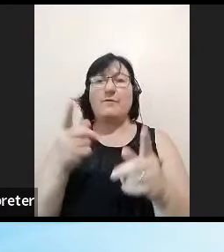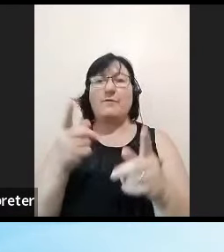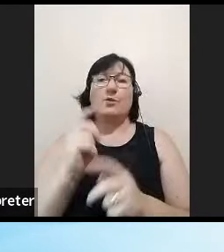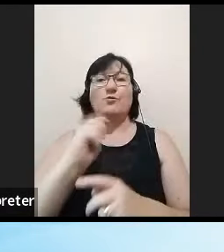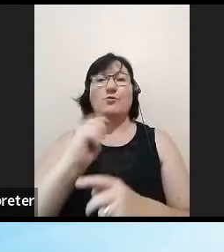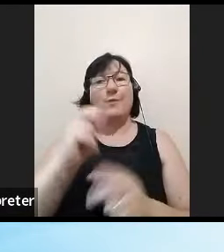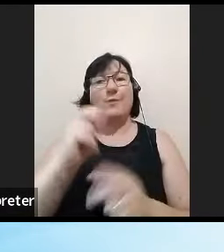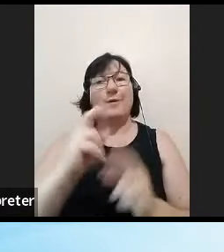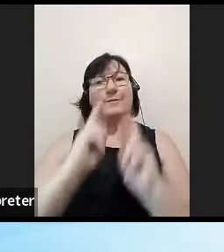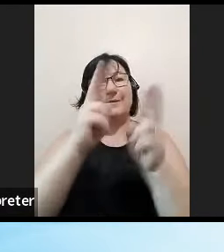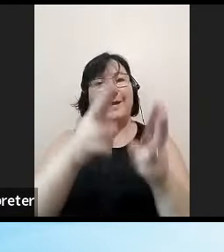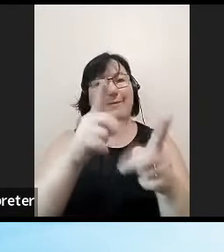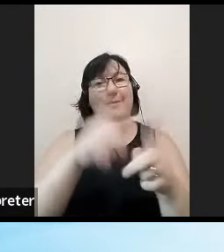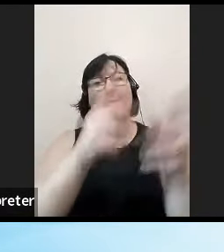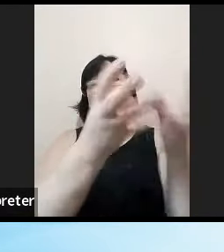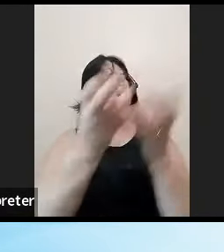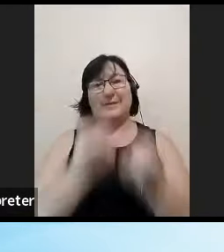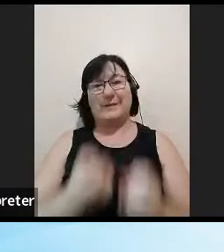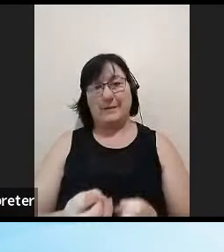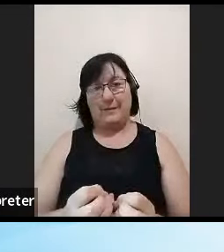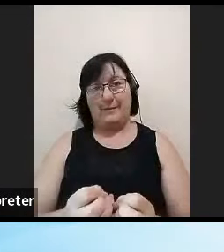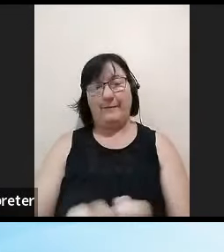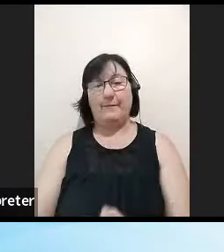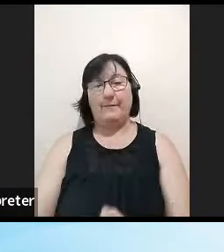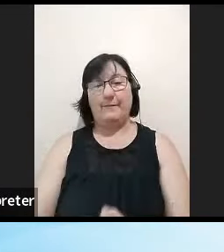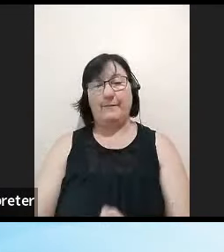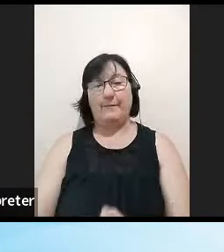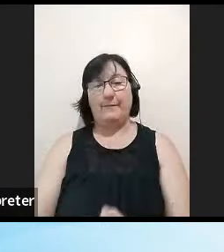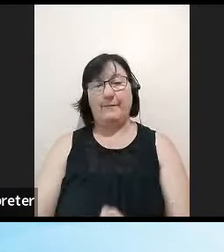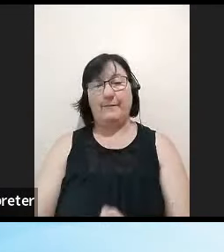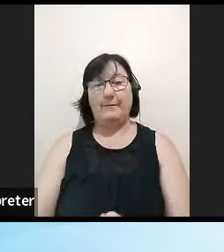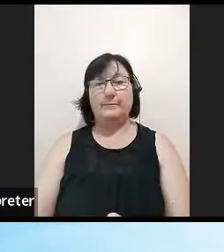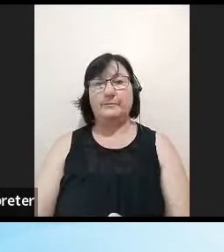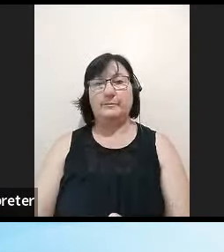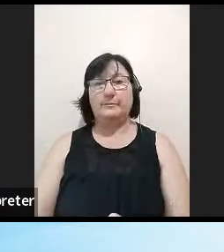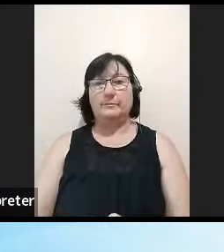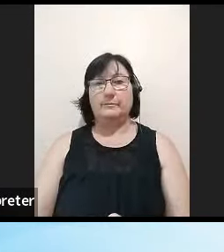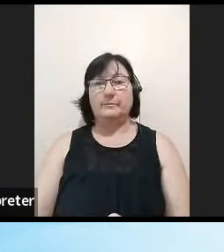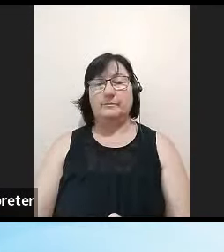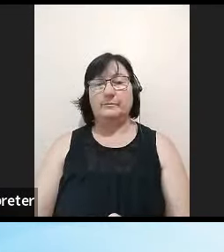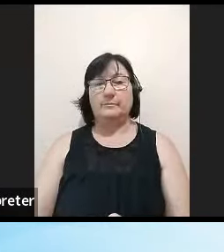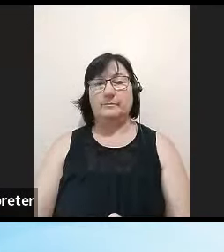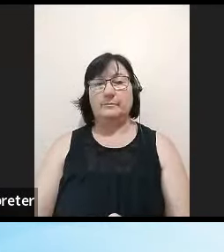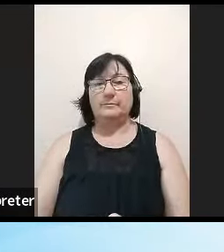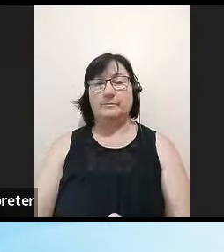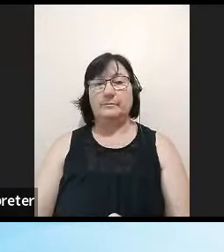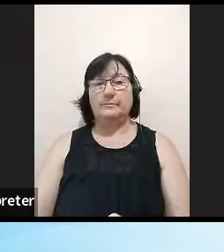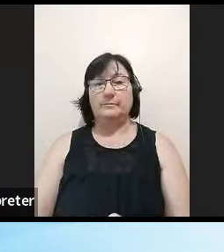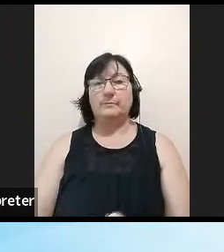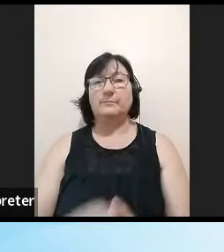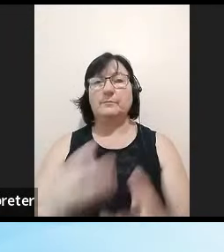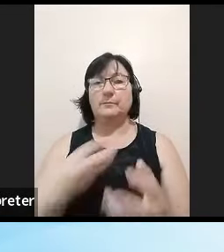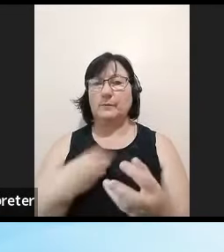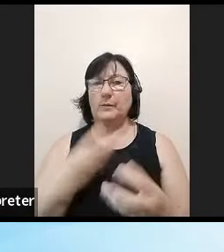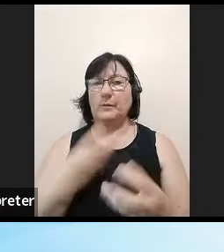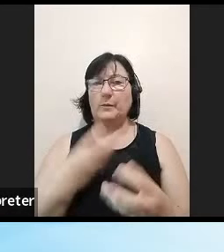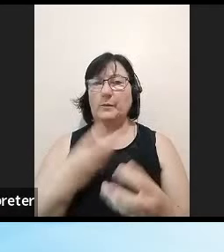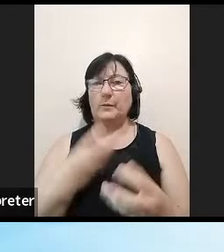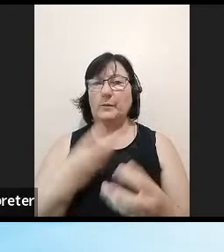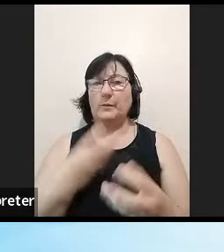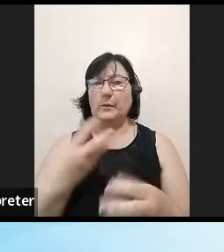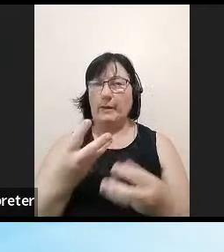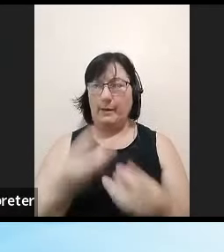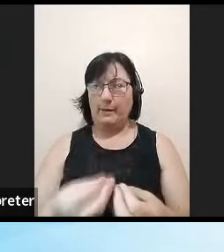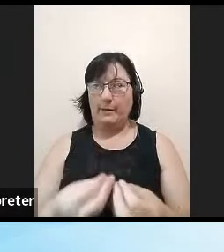Thank you very much, Harry. We do have quite a few questions that are coming, and we appreciate those who are dropping questions on the